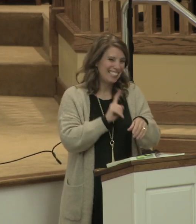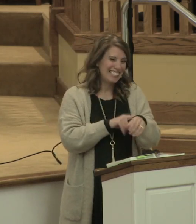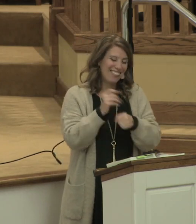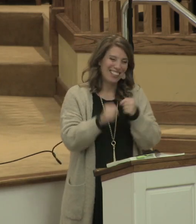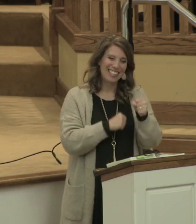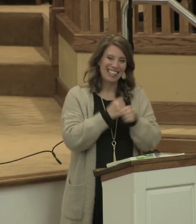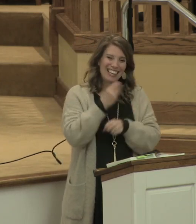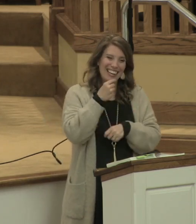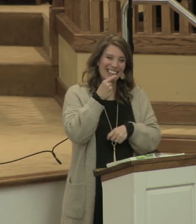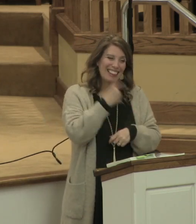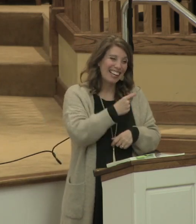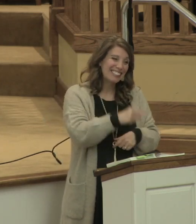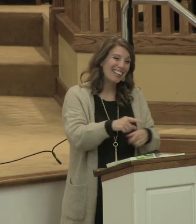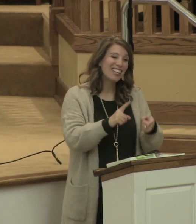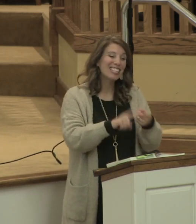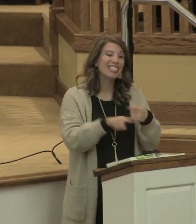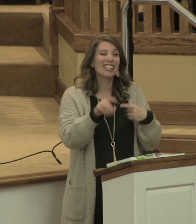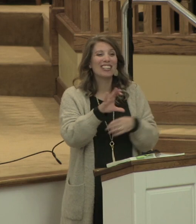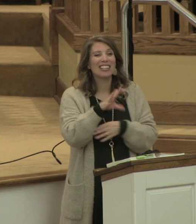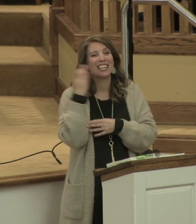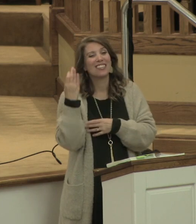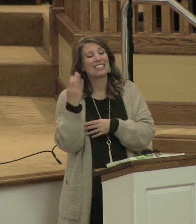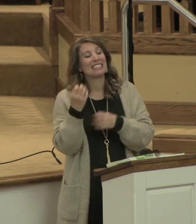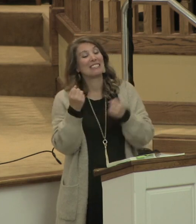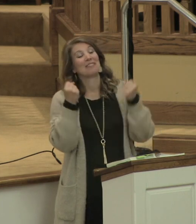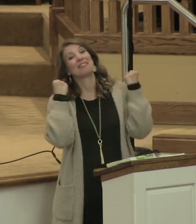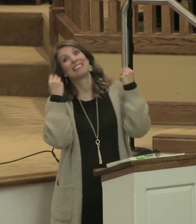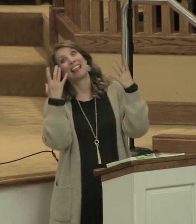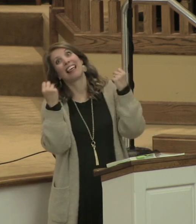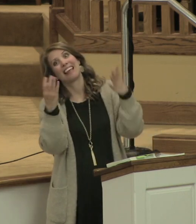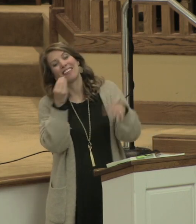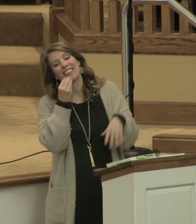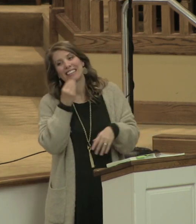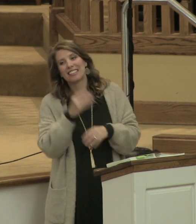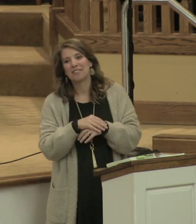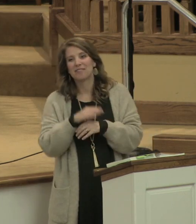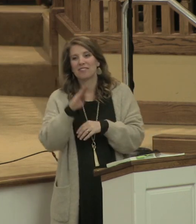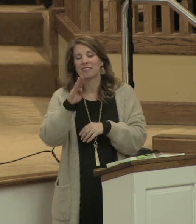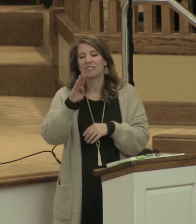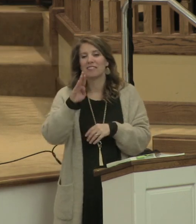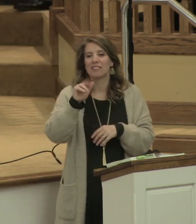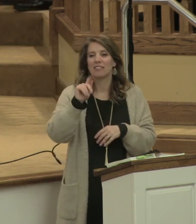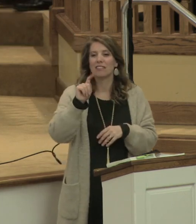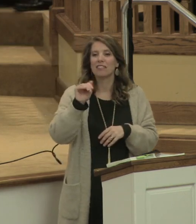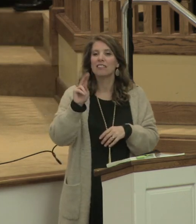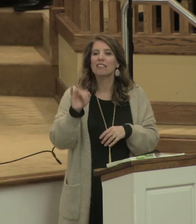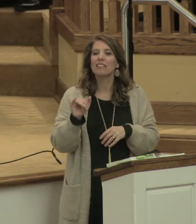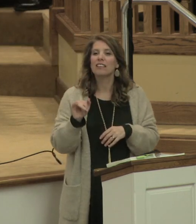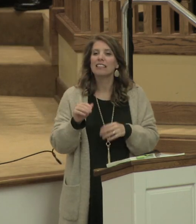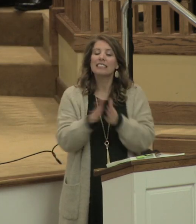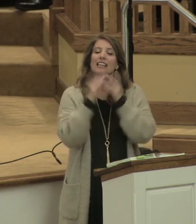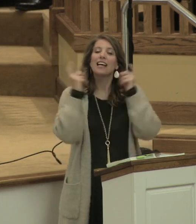from Thanksgiving to Christmas where it just becomes an overload of food. Yes, Brittany?